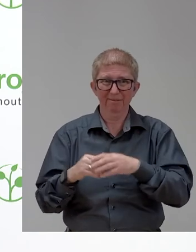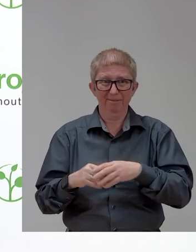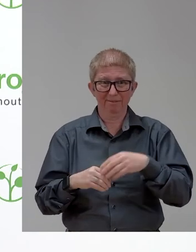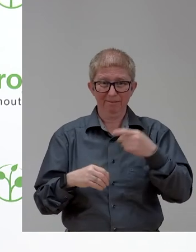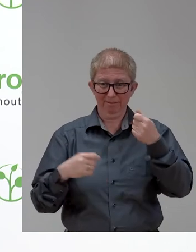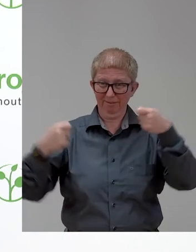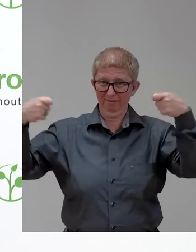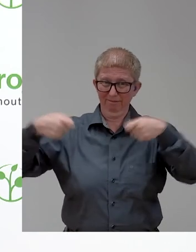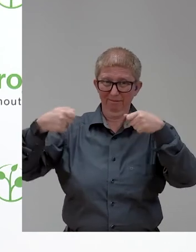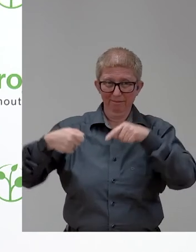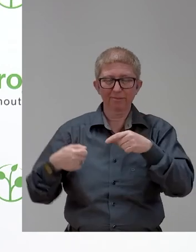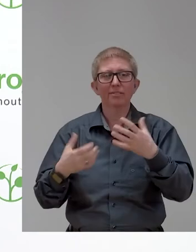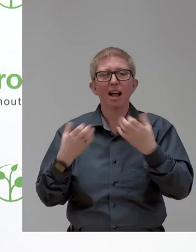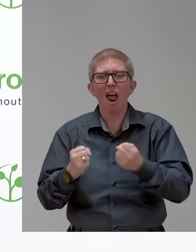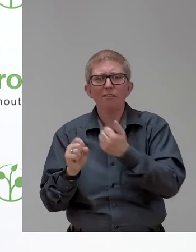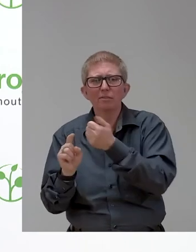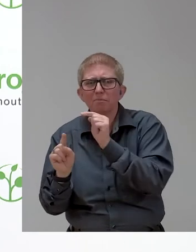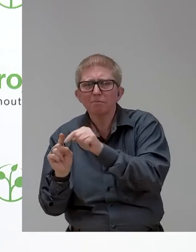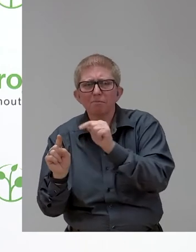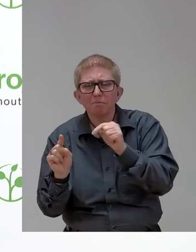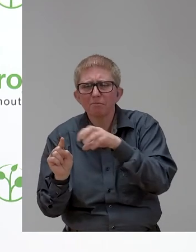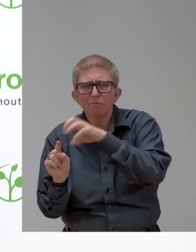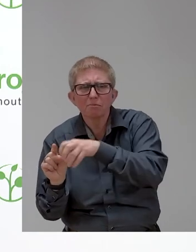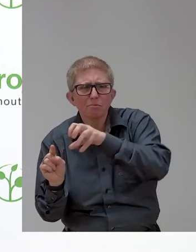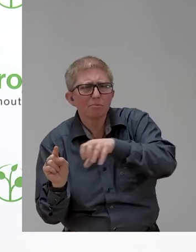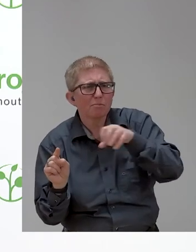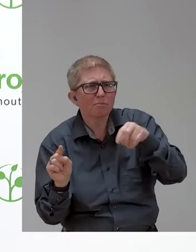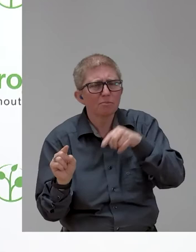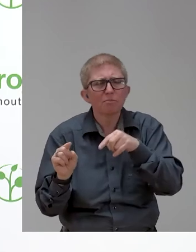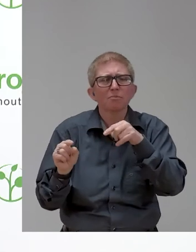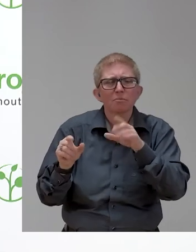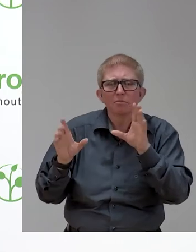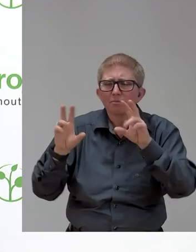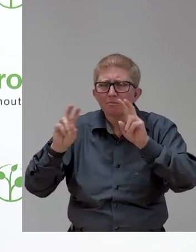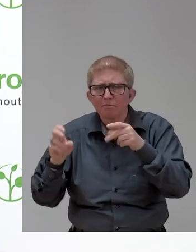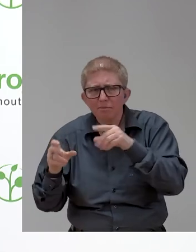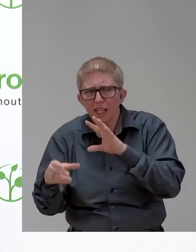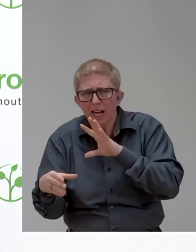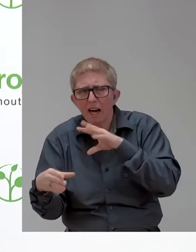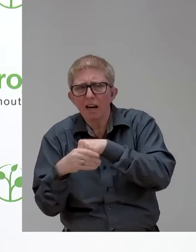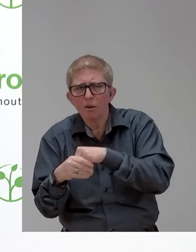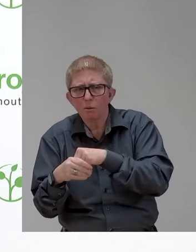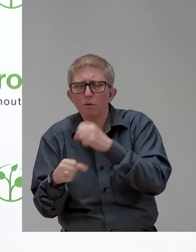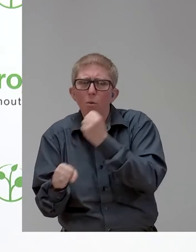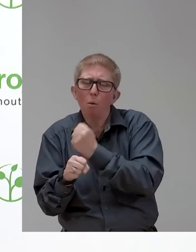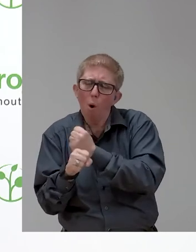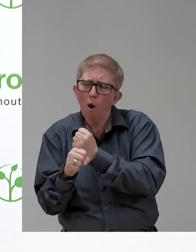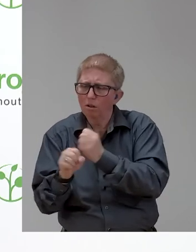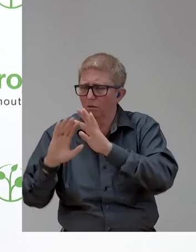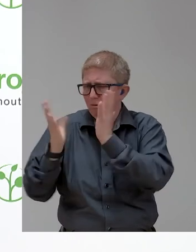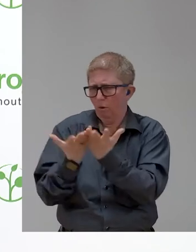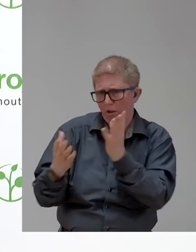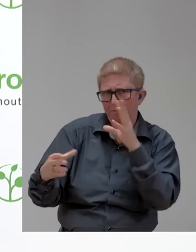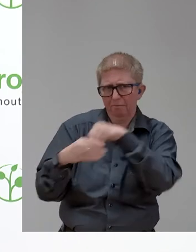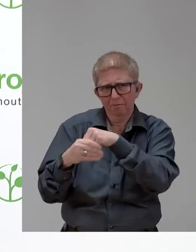dedicated to work towards creating a more inclusive and accessible world. It's called the Disability Thematic Network as a part of